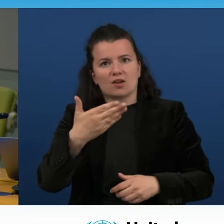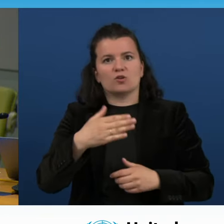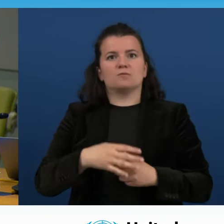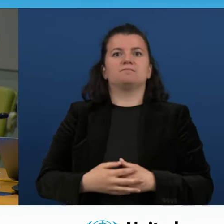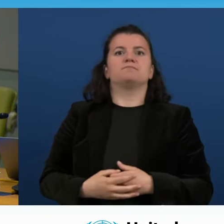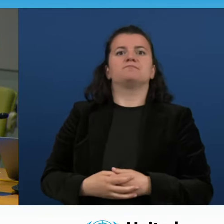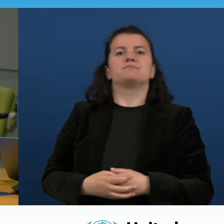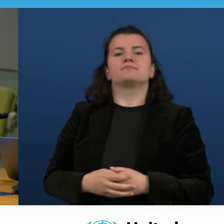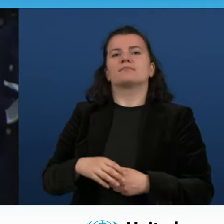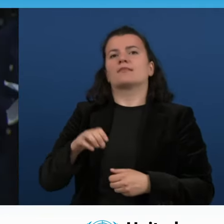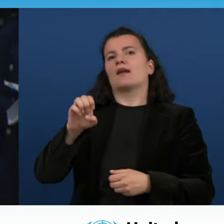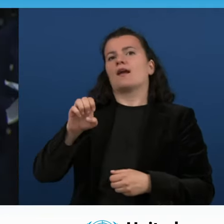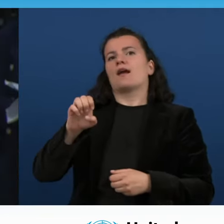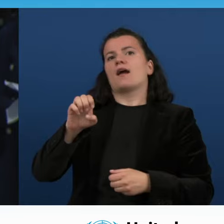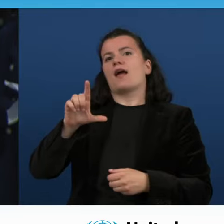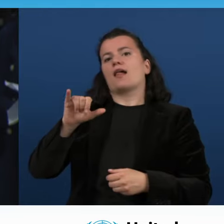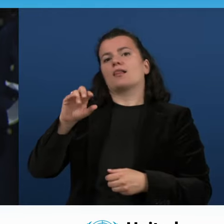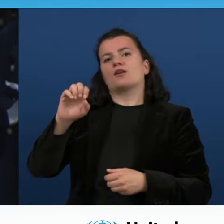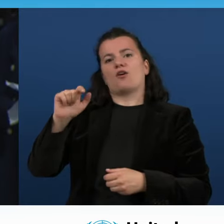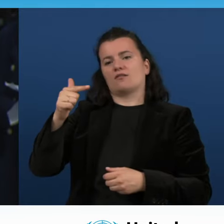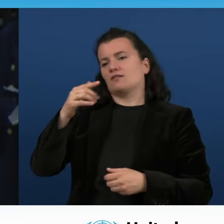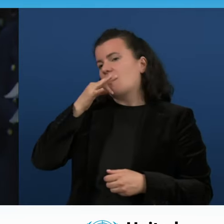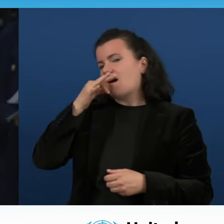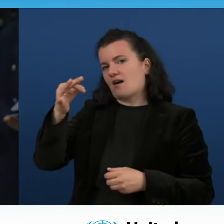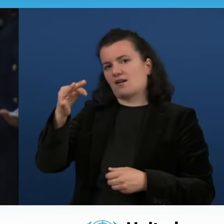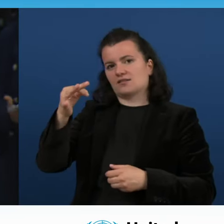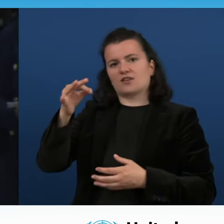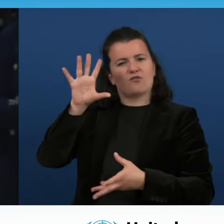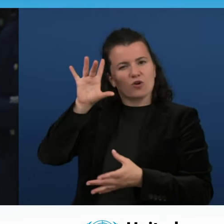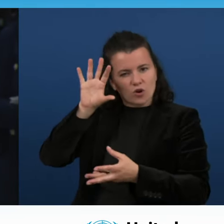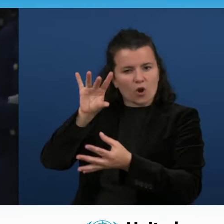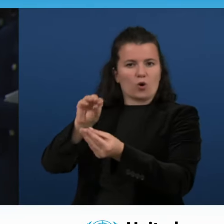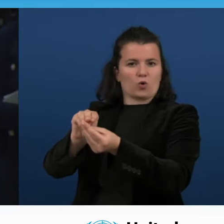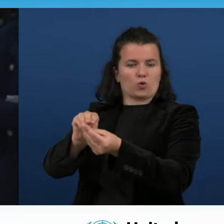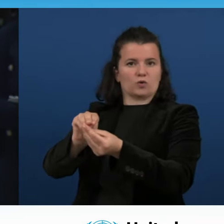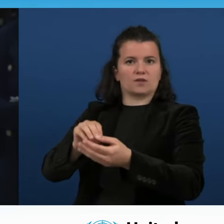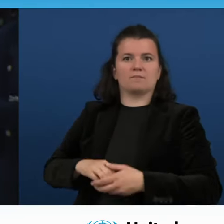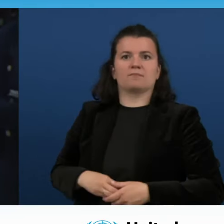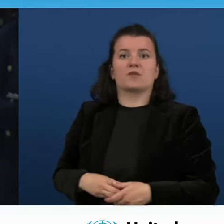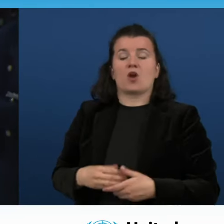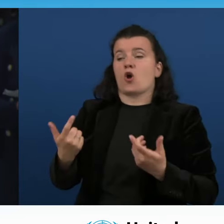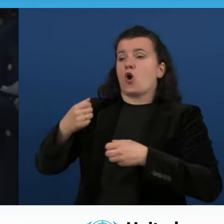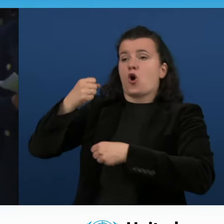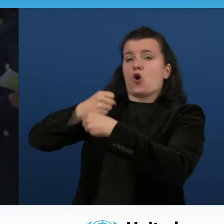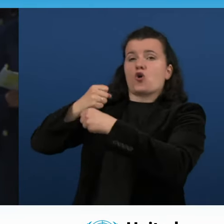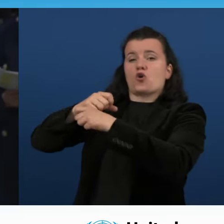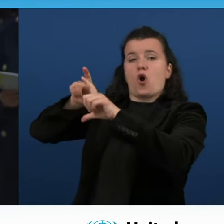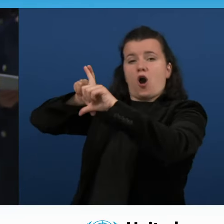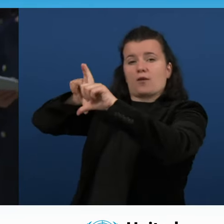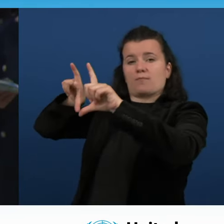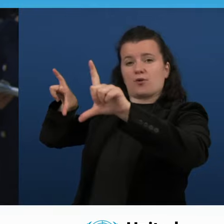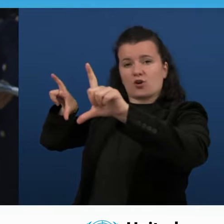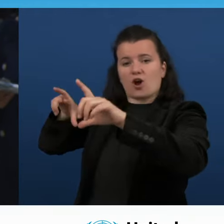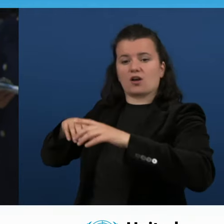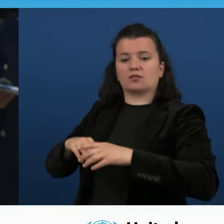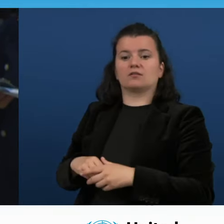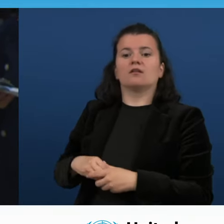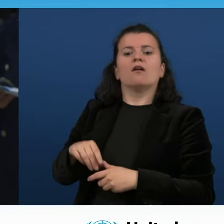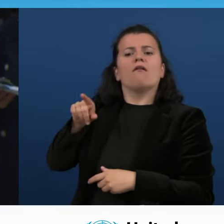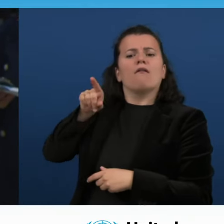kind of strategies that are meaningful would you recommend to align corporate investment and services with poverty reduction